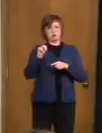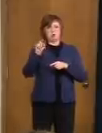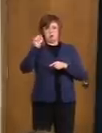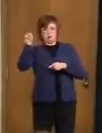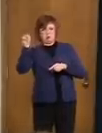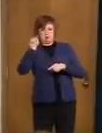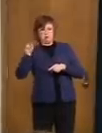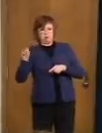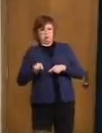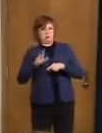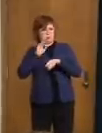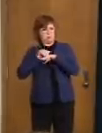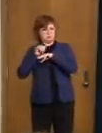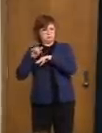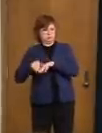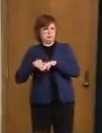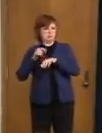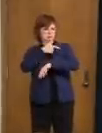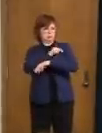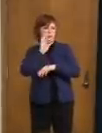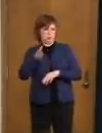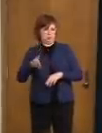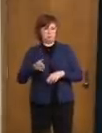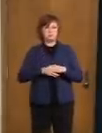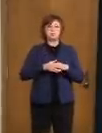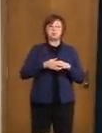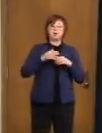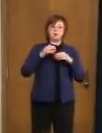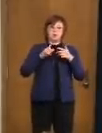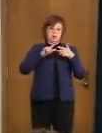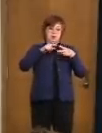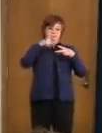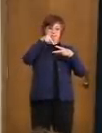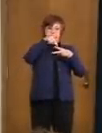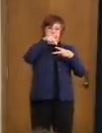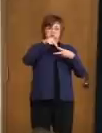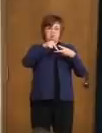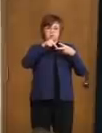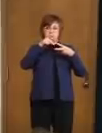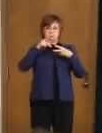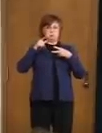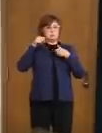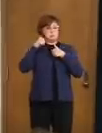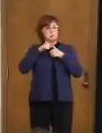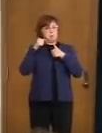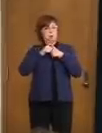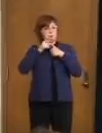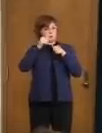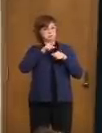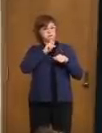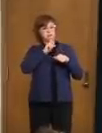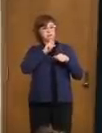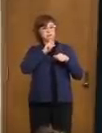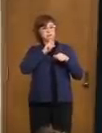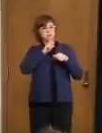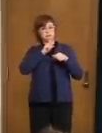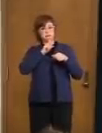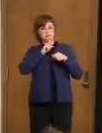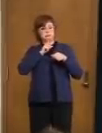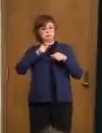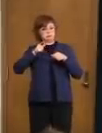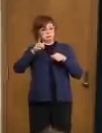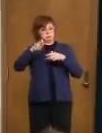Finally, the initial guidance from Pfizer was that once a shipment arrived at its primary location, it needed to be administered at that site and not